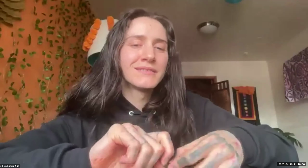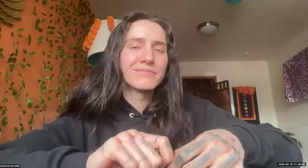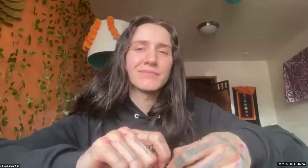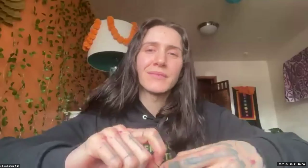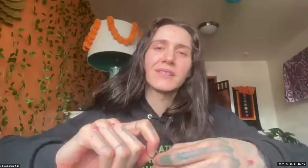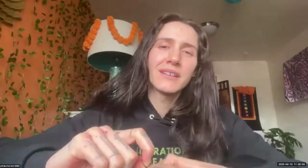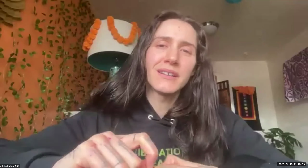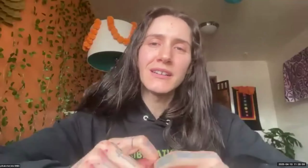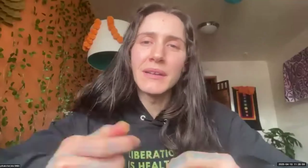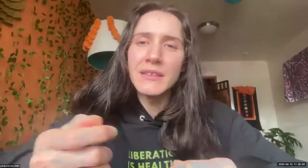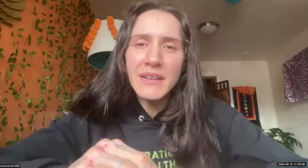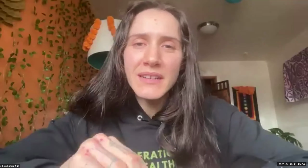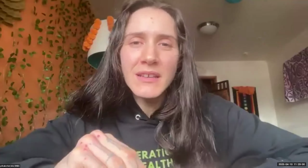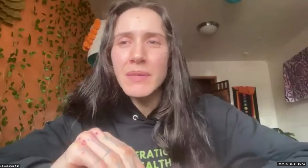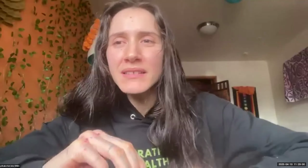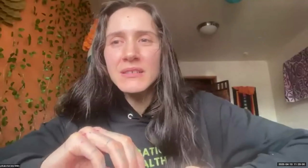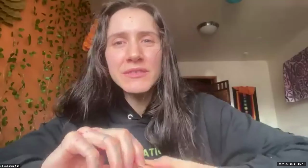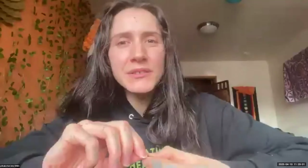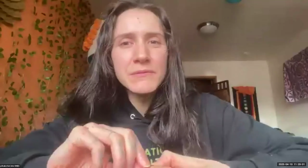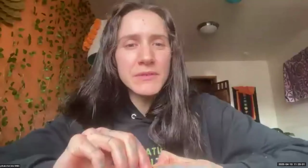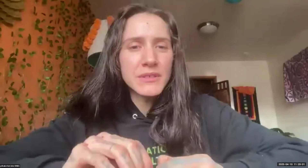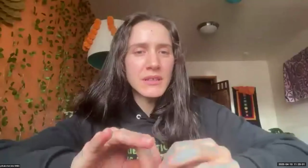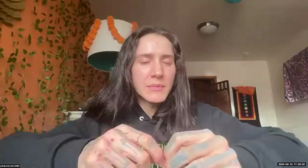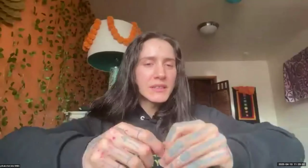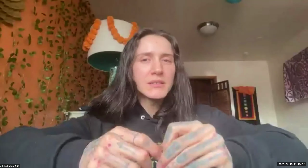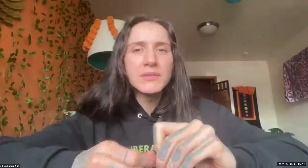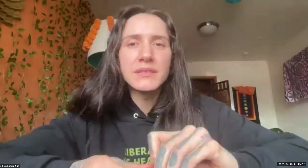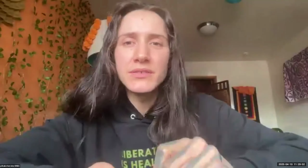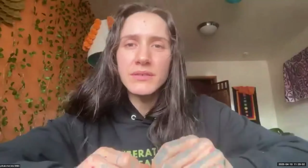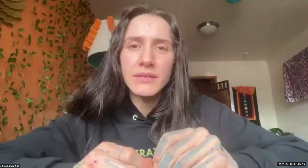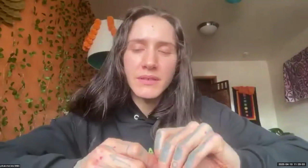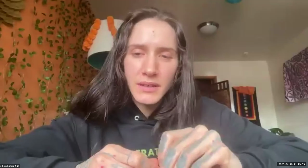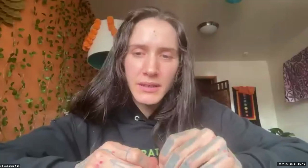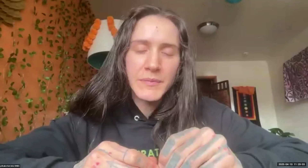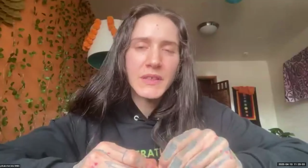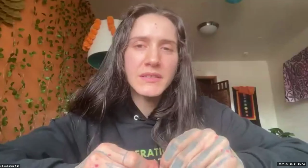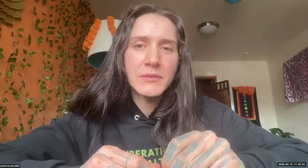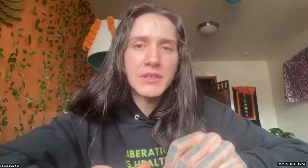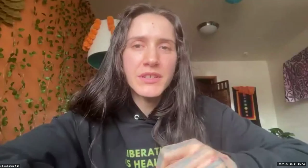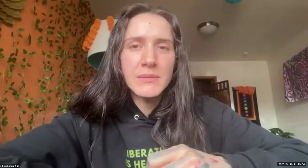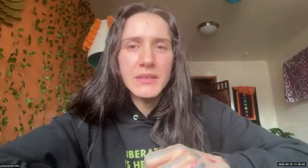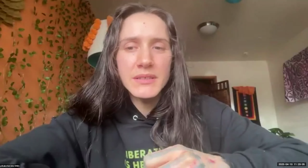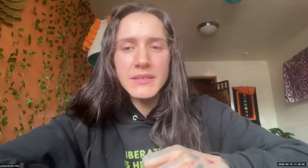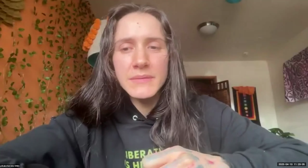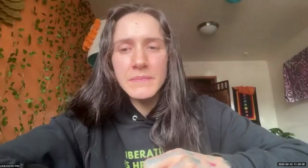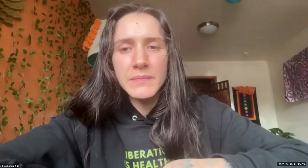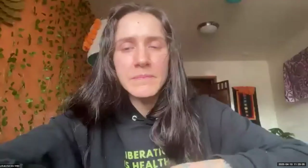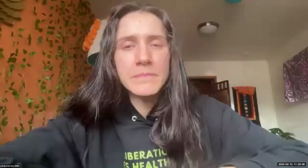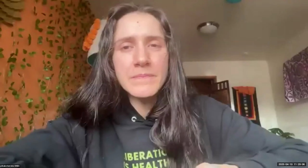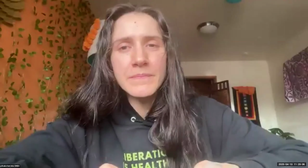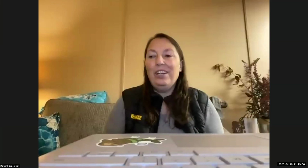that. And then Meredith, I'll pass it over to you for any closing thoughts that you want to share about